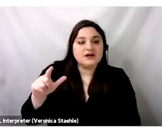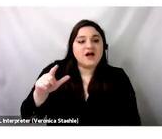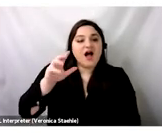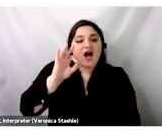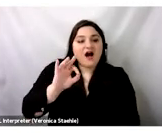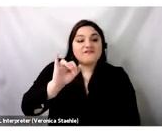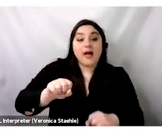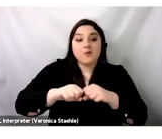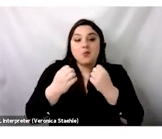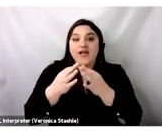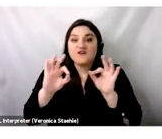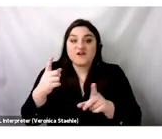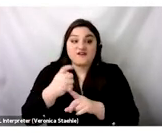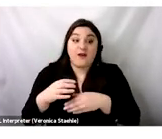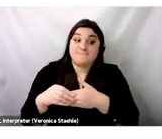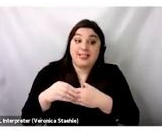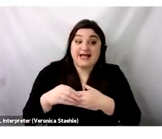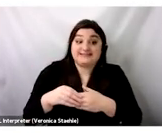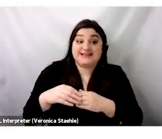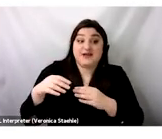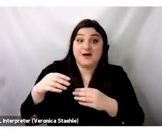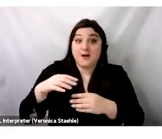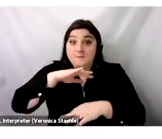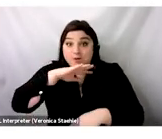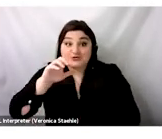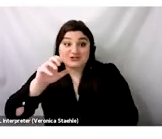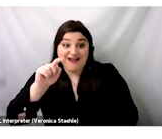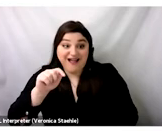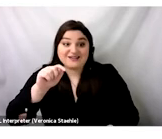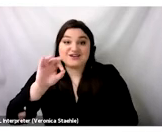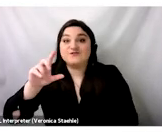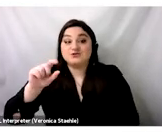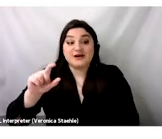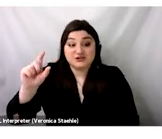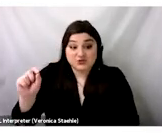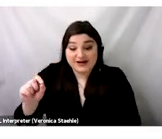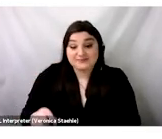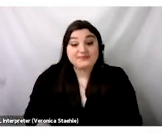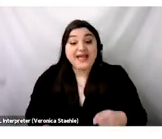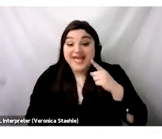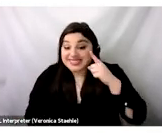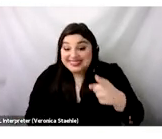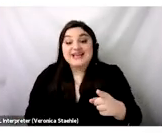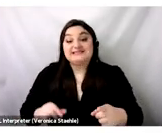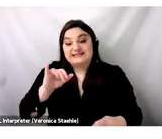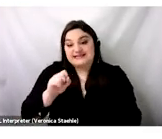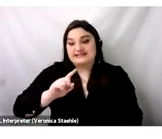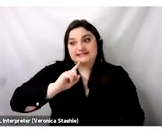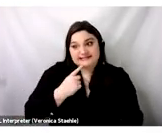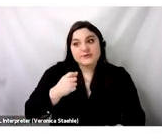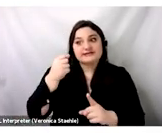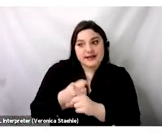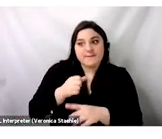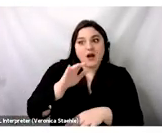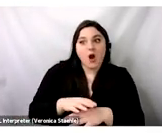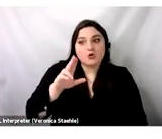2020. And this bill would be pretty serious for the United States in general. So we got to look at that. They